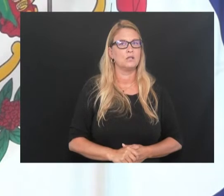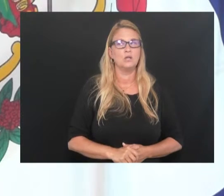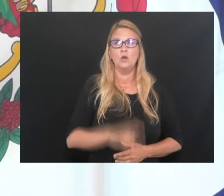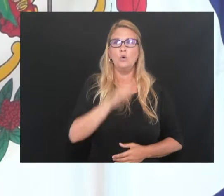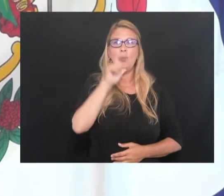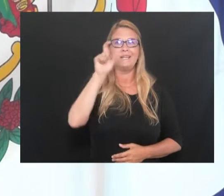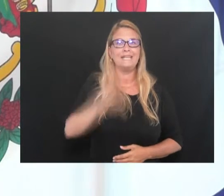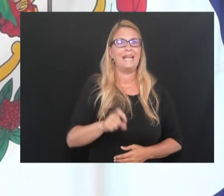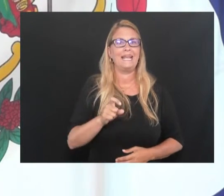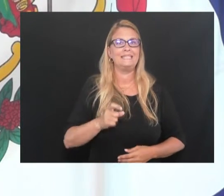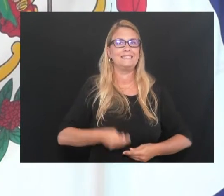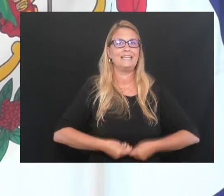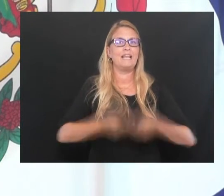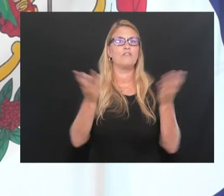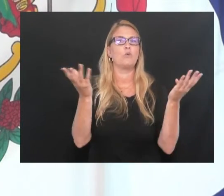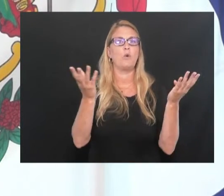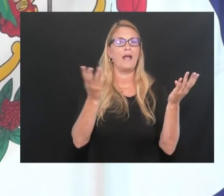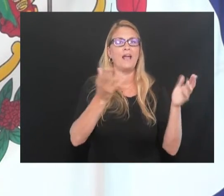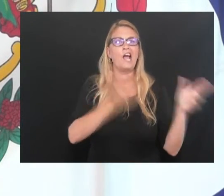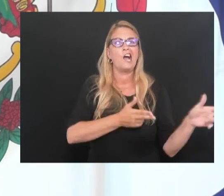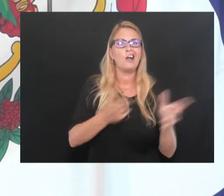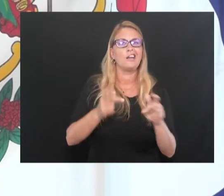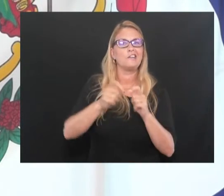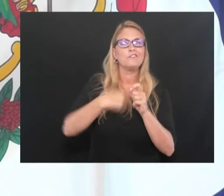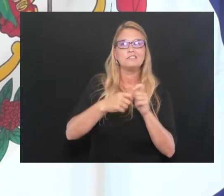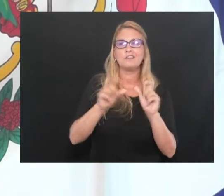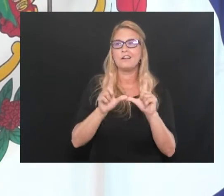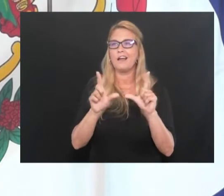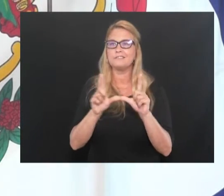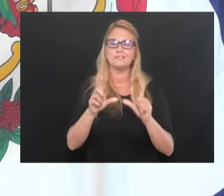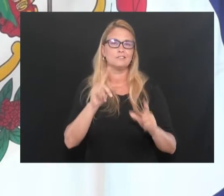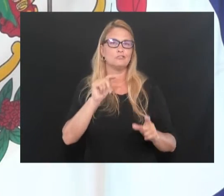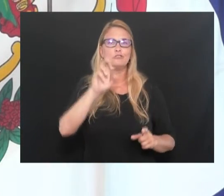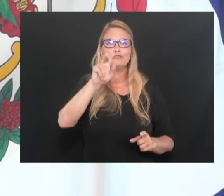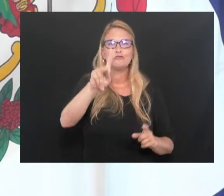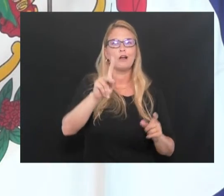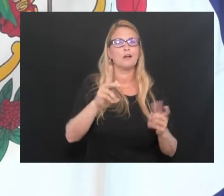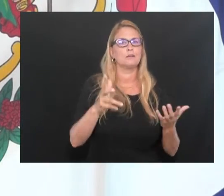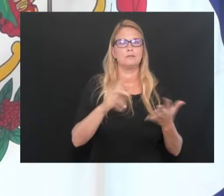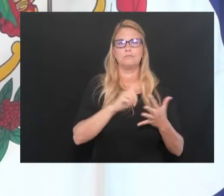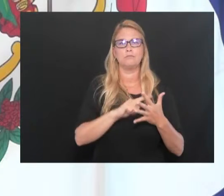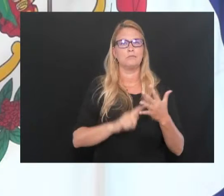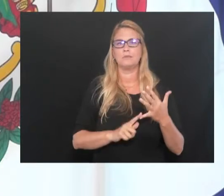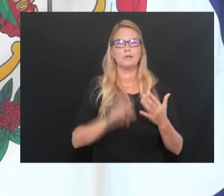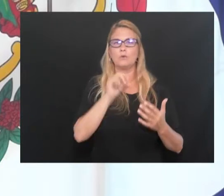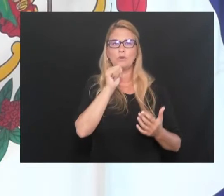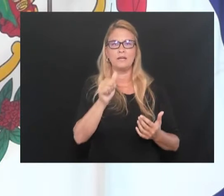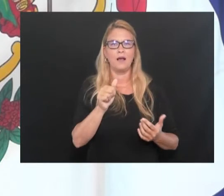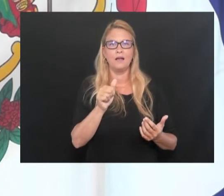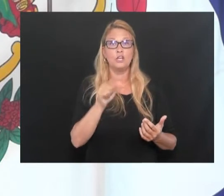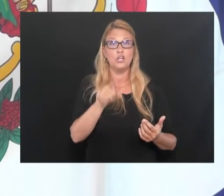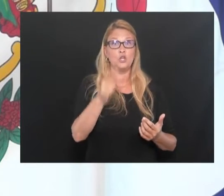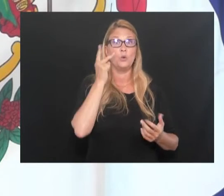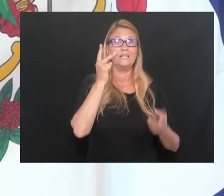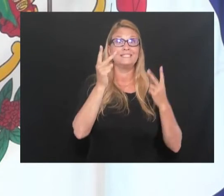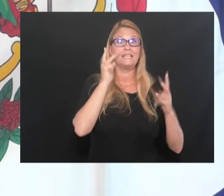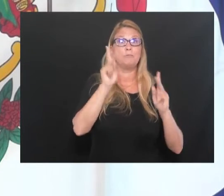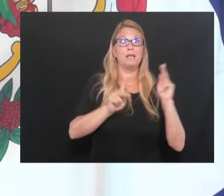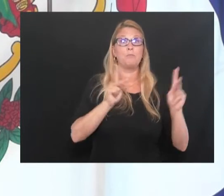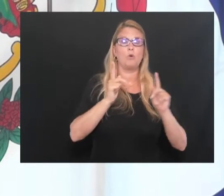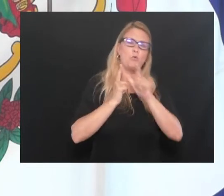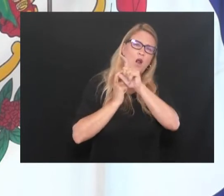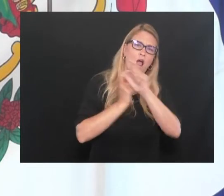away lifetime hunting and fishing license or trucks or whatever it may be. You'd see people running to get the